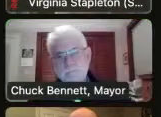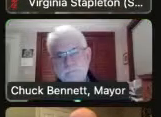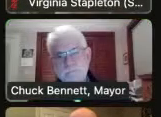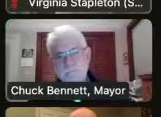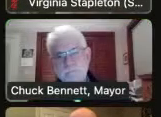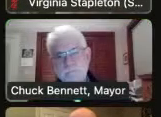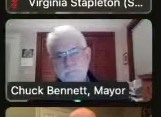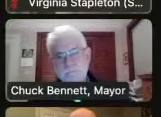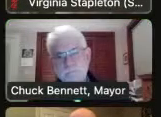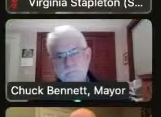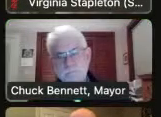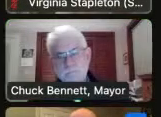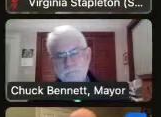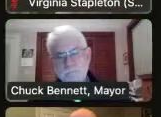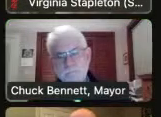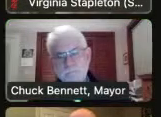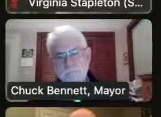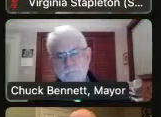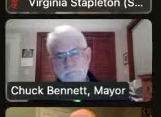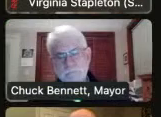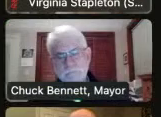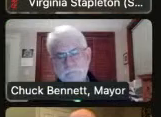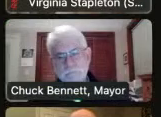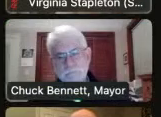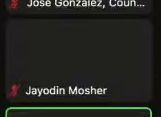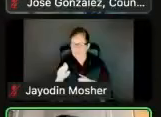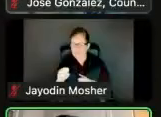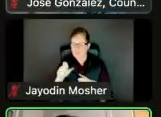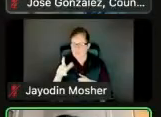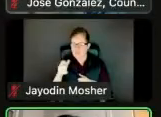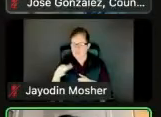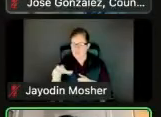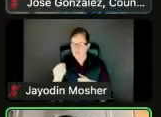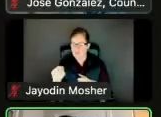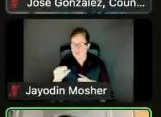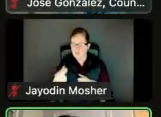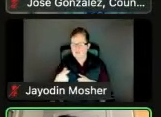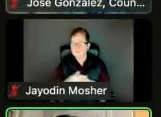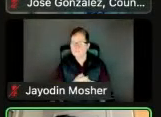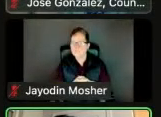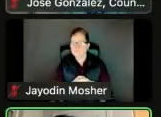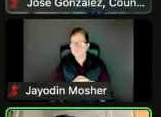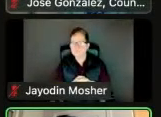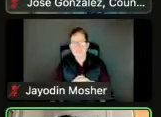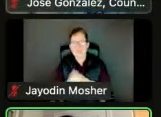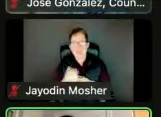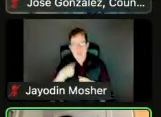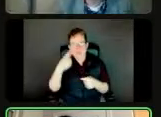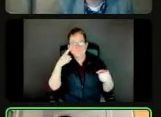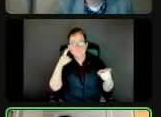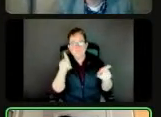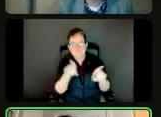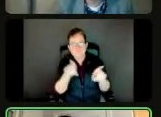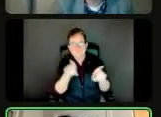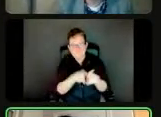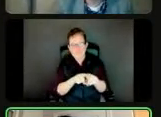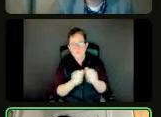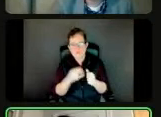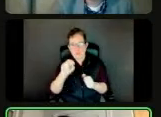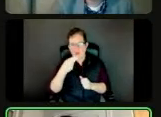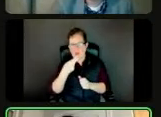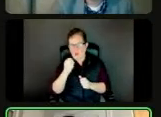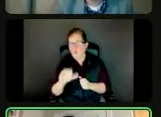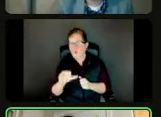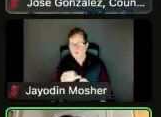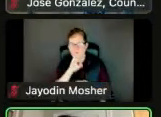Thank you, Mr. Mayor. This is Jackie Leung, City Councilor for Ward 4 speaking. I have to agree with Councilor Hoy in terms of, you know,